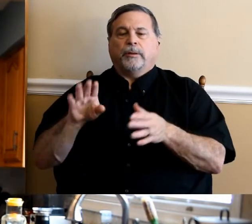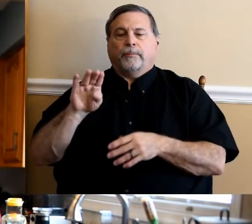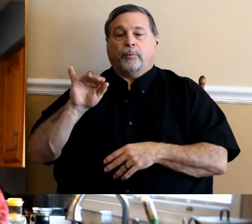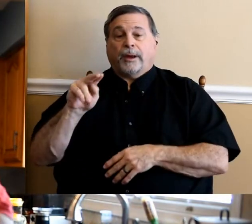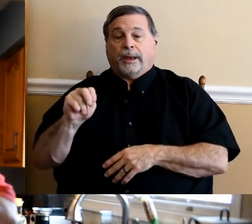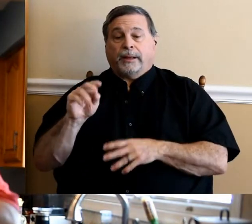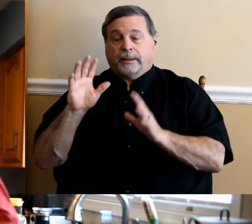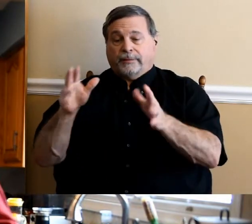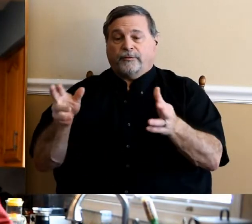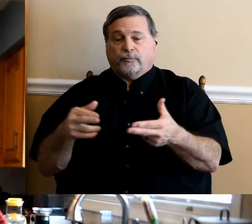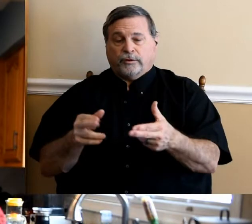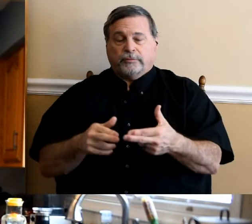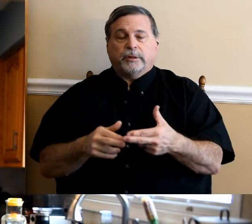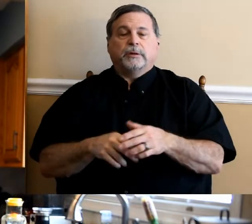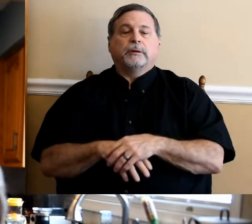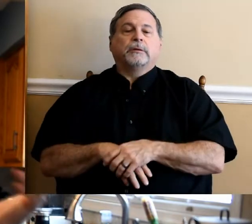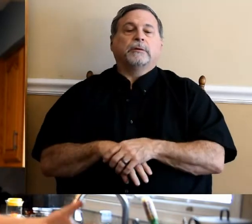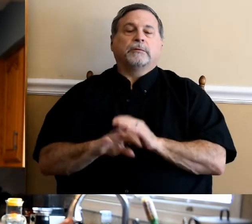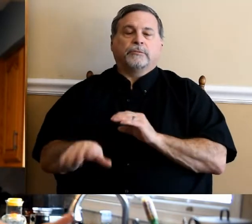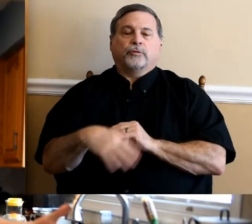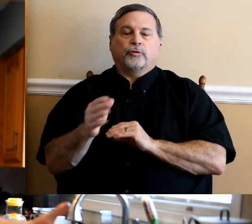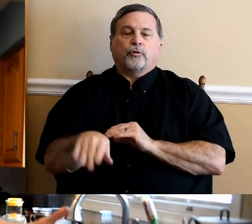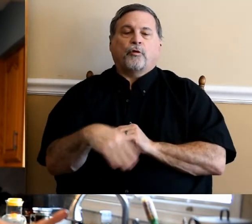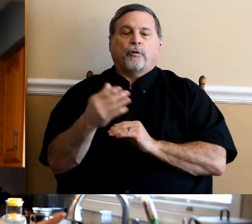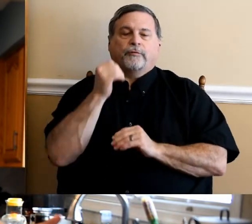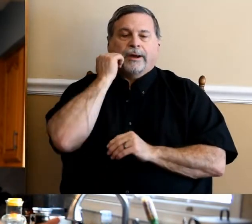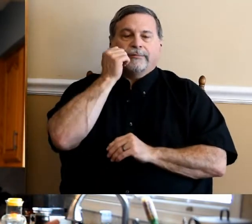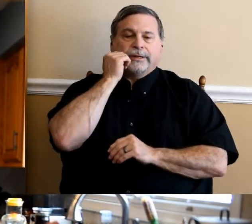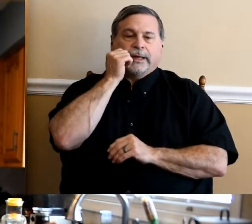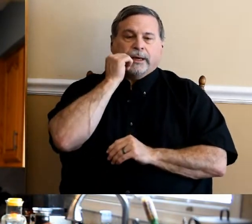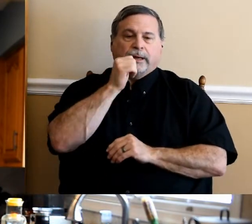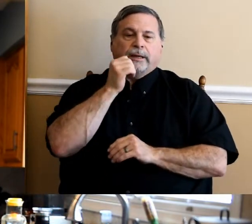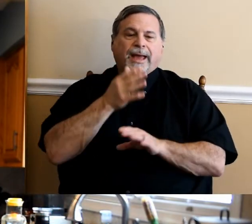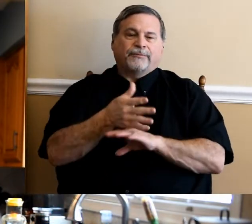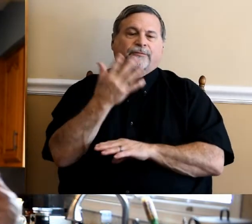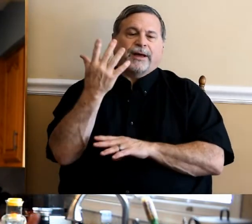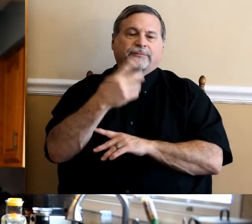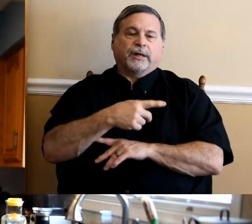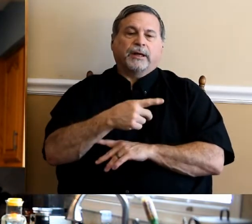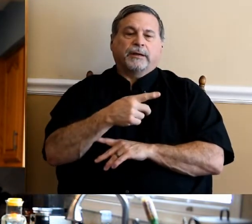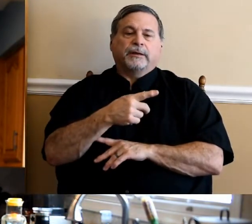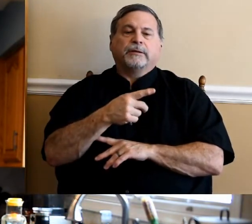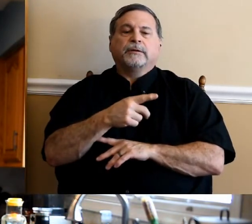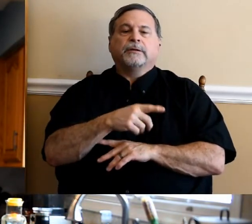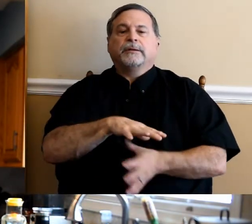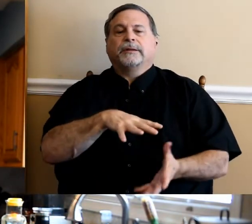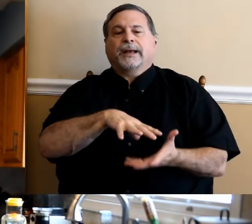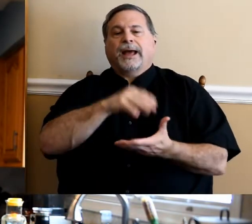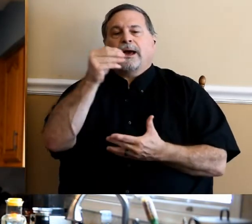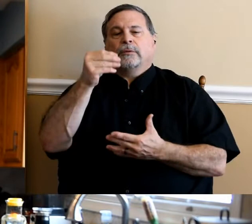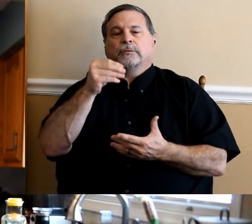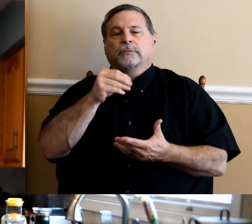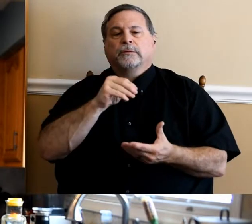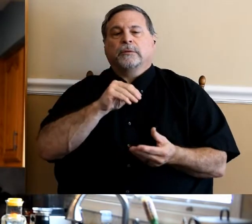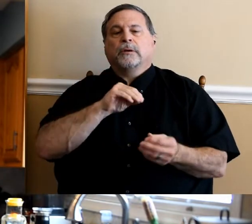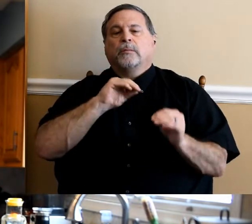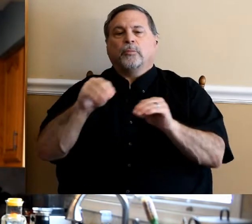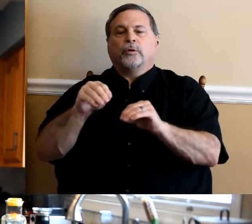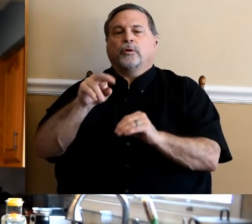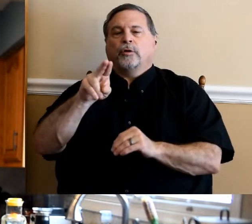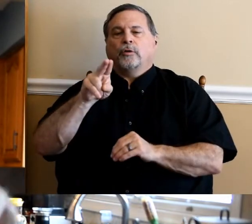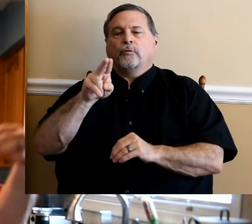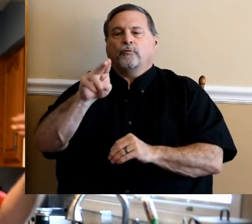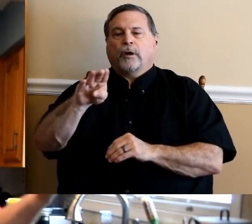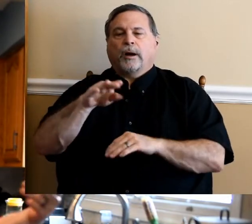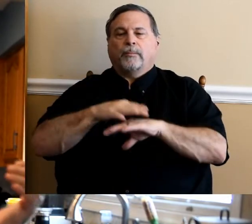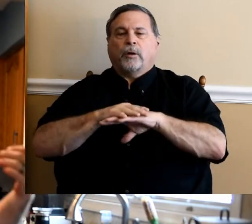Throw it in the brine, put it in your refrigerator, turn it over every day, and after about 5 days you're going to take it out. We'll put another little